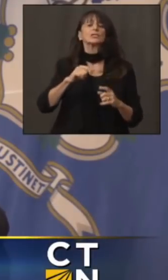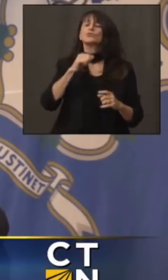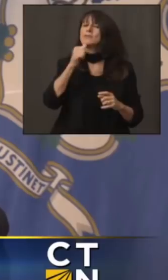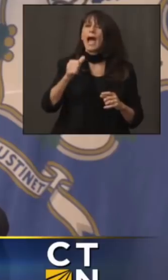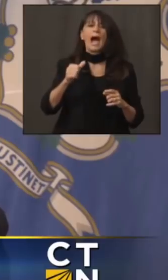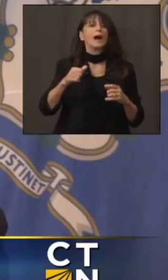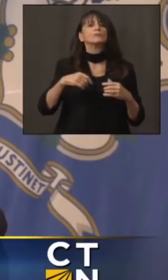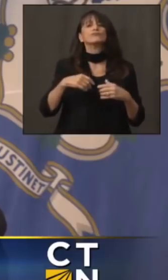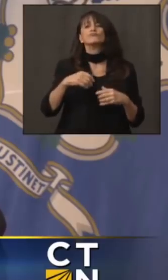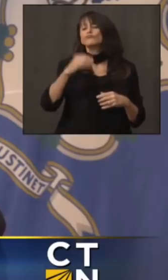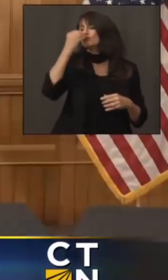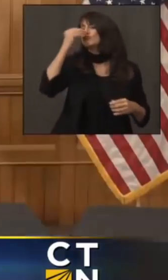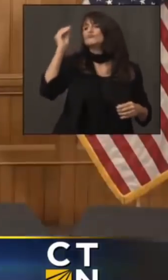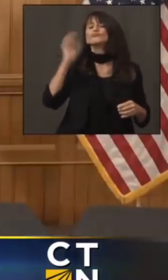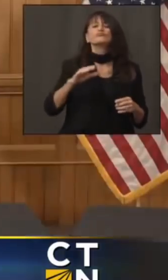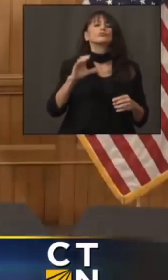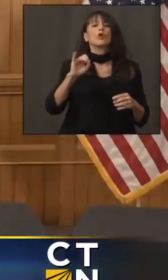relax.